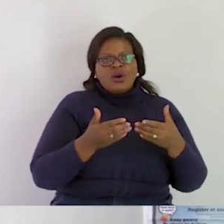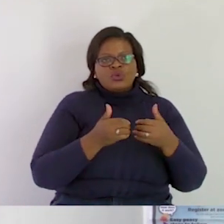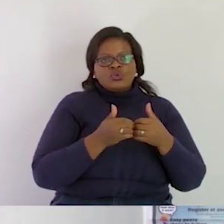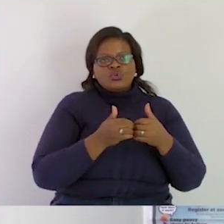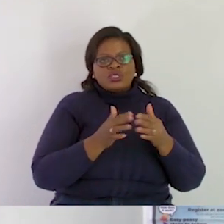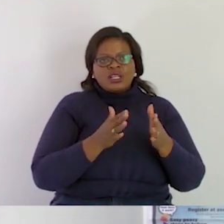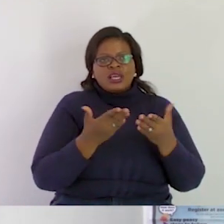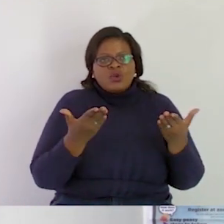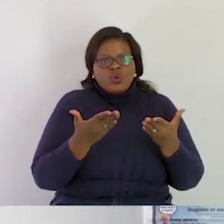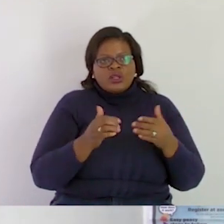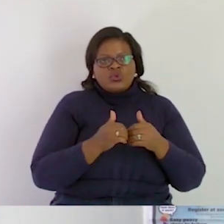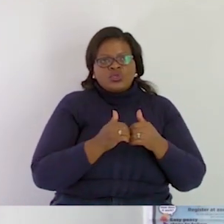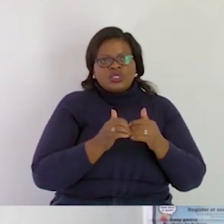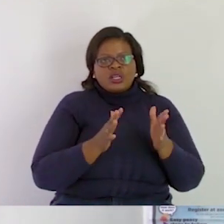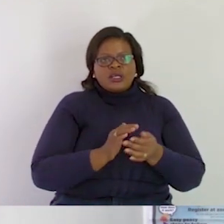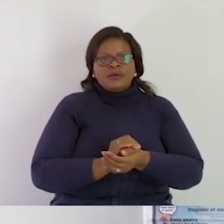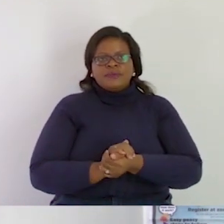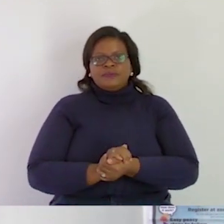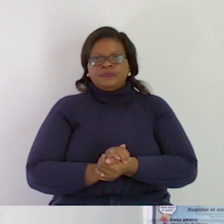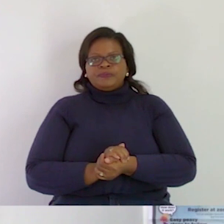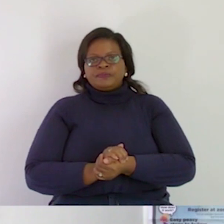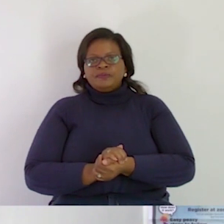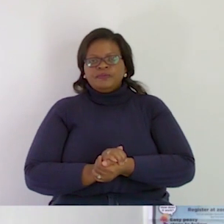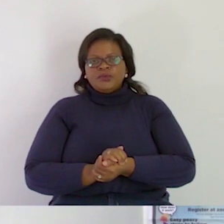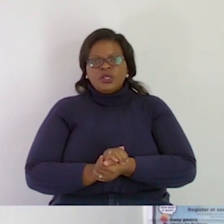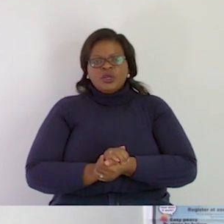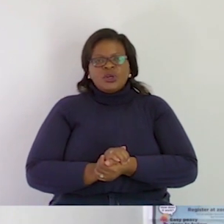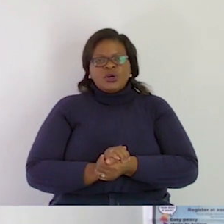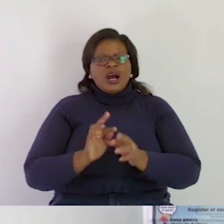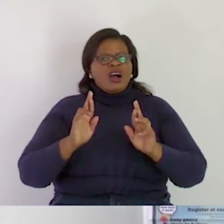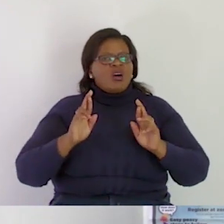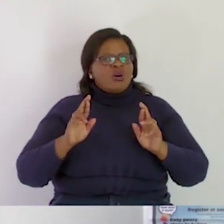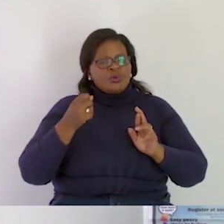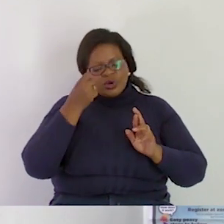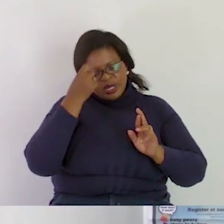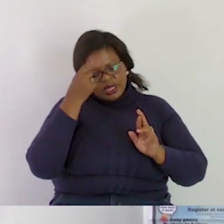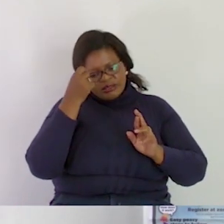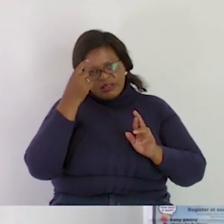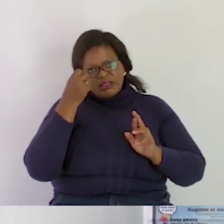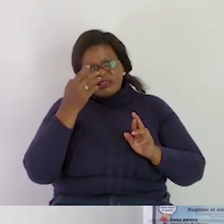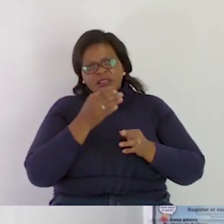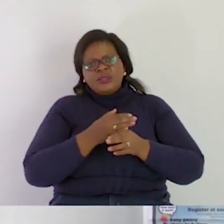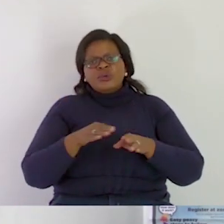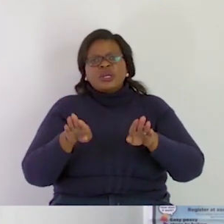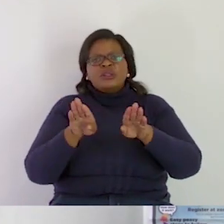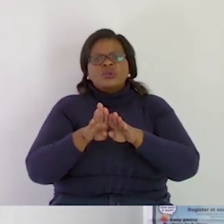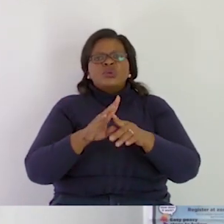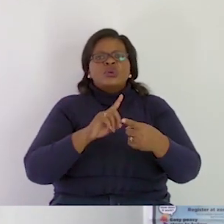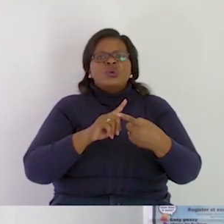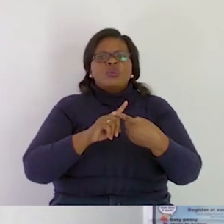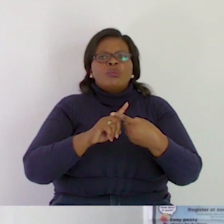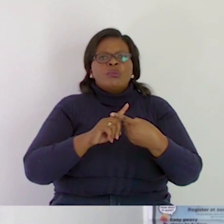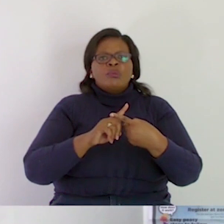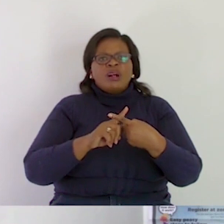I believe this one is understandable. You can also do multiplication with it. It